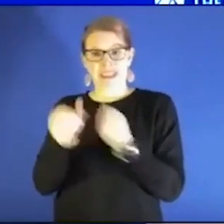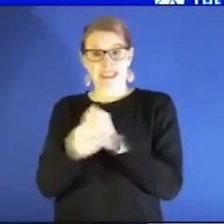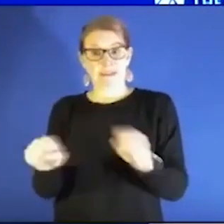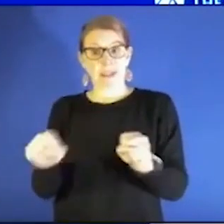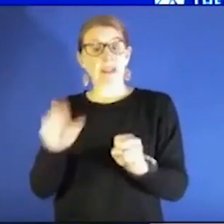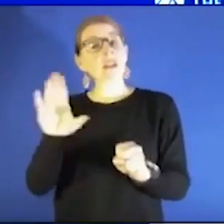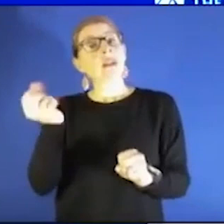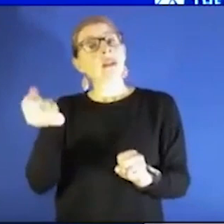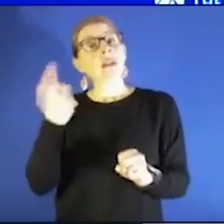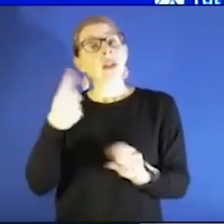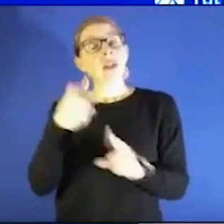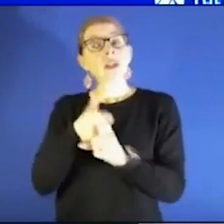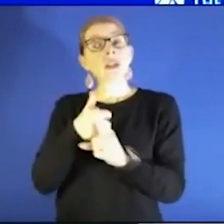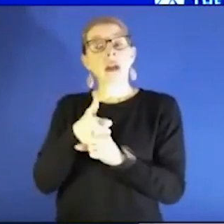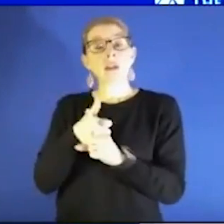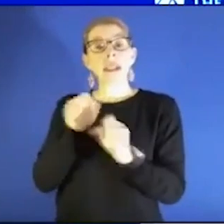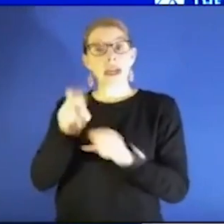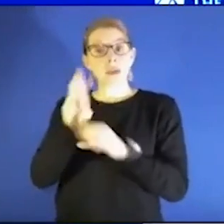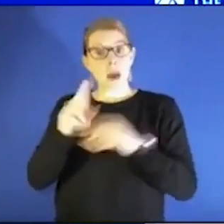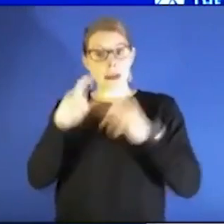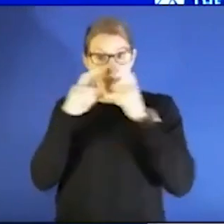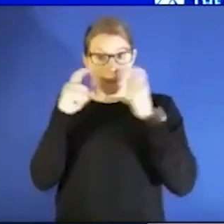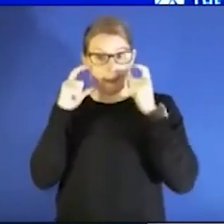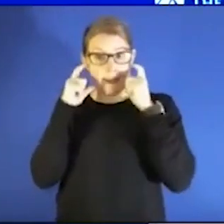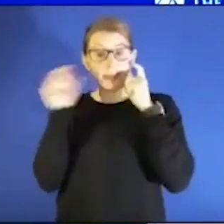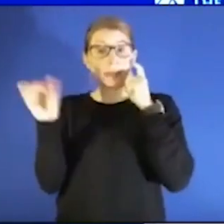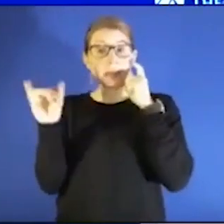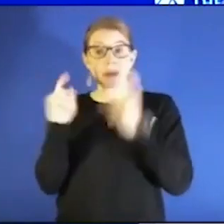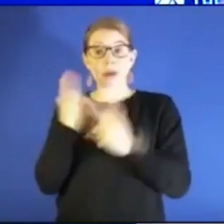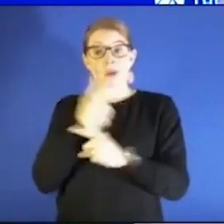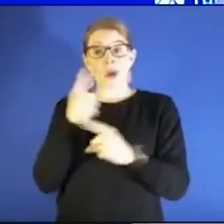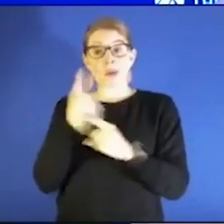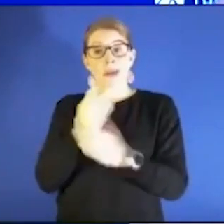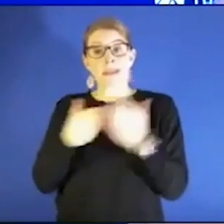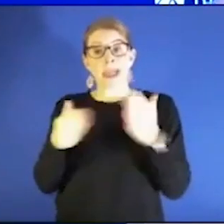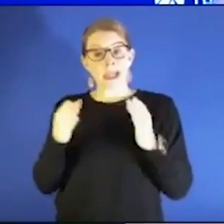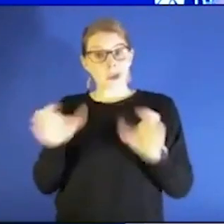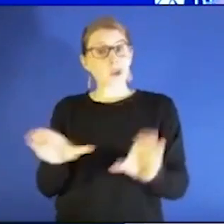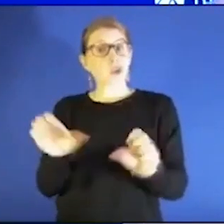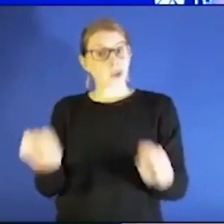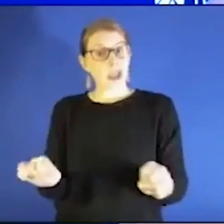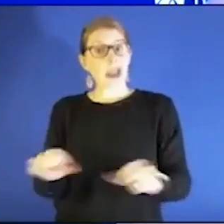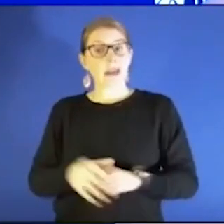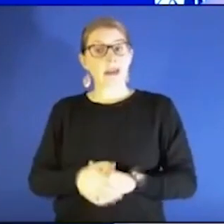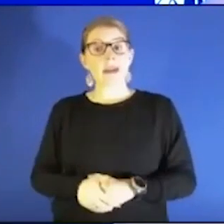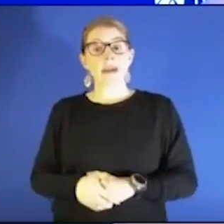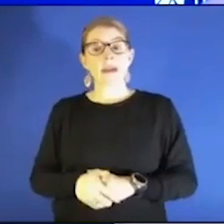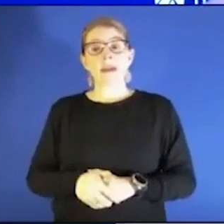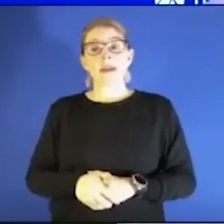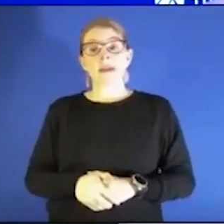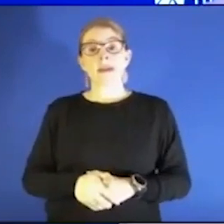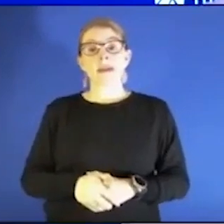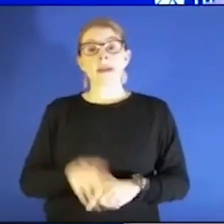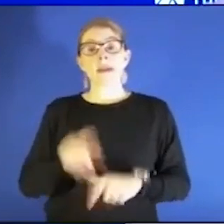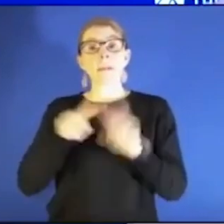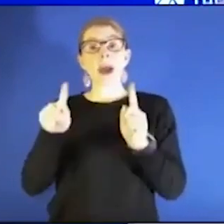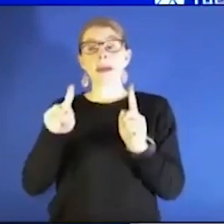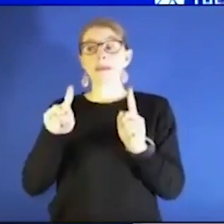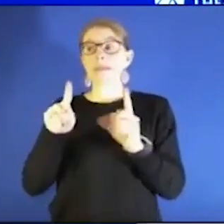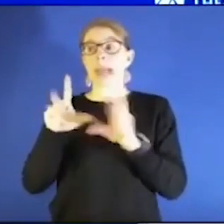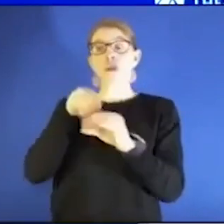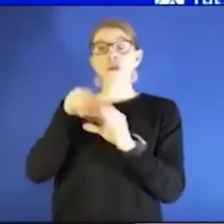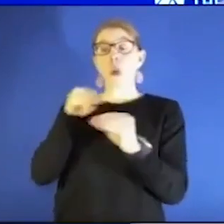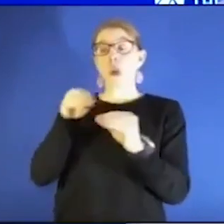as an individual is wear your mask. That's always an appropriate thing to do. But, being in those outdoor situations, or if